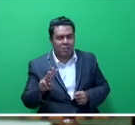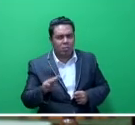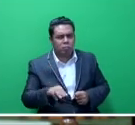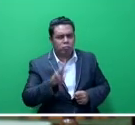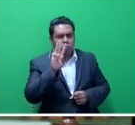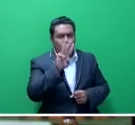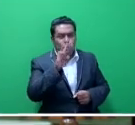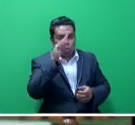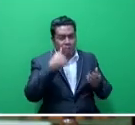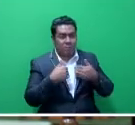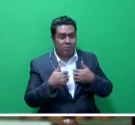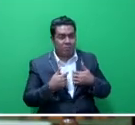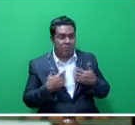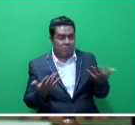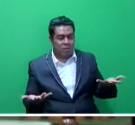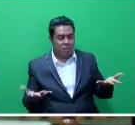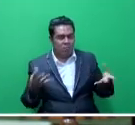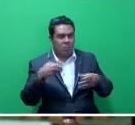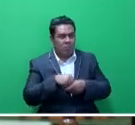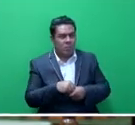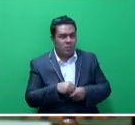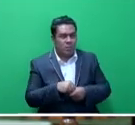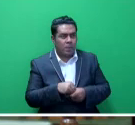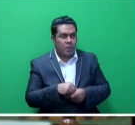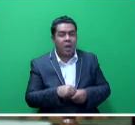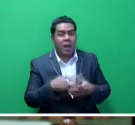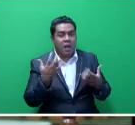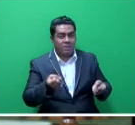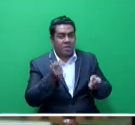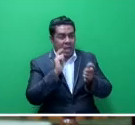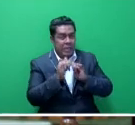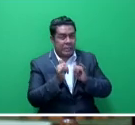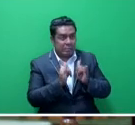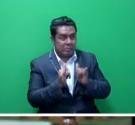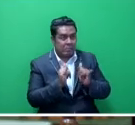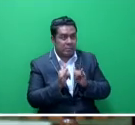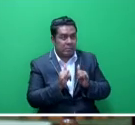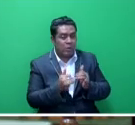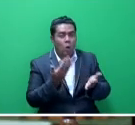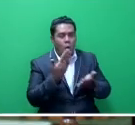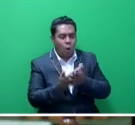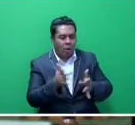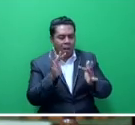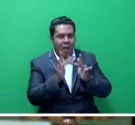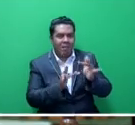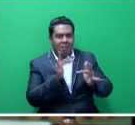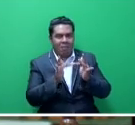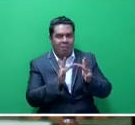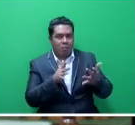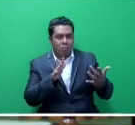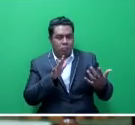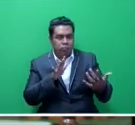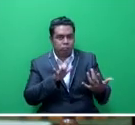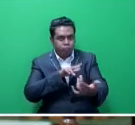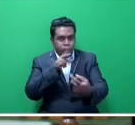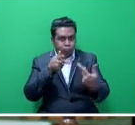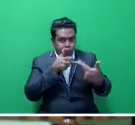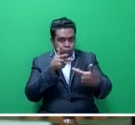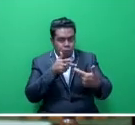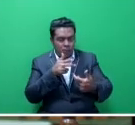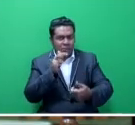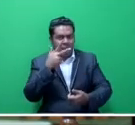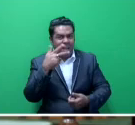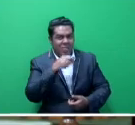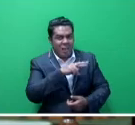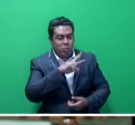Fiji are currently attending classes and having examinations on online platforms. The over 8,000